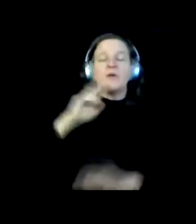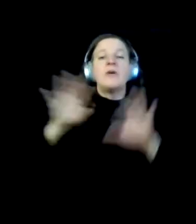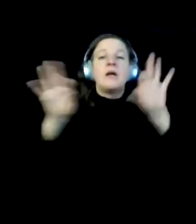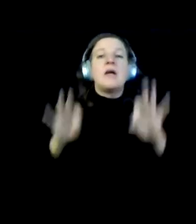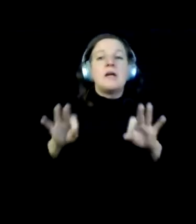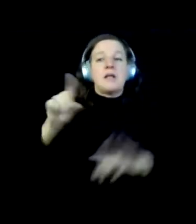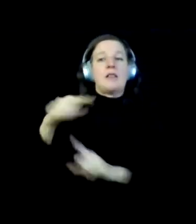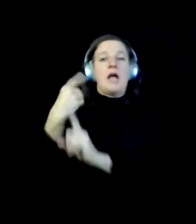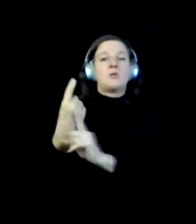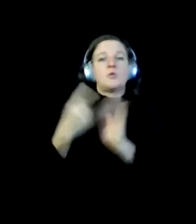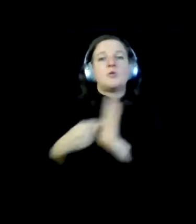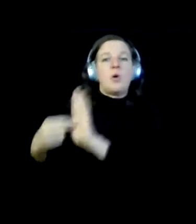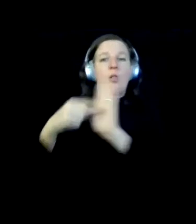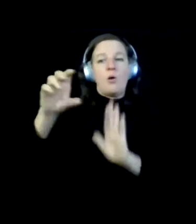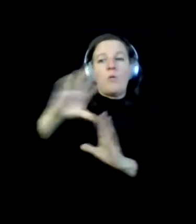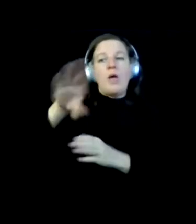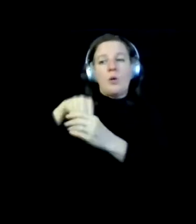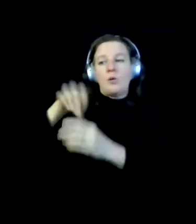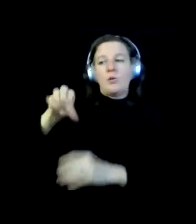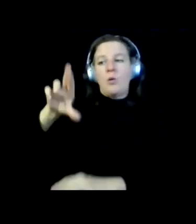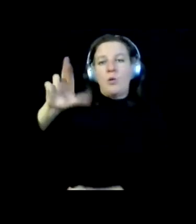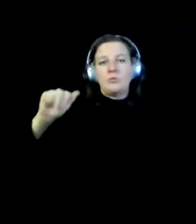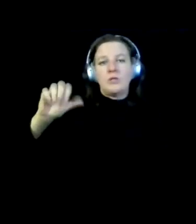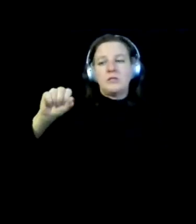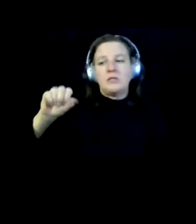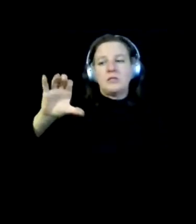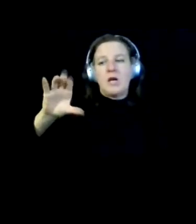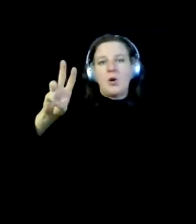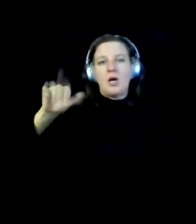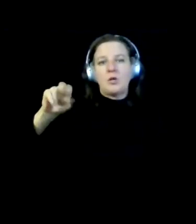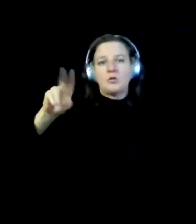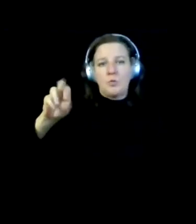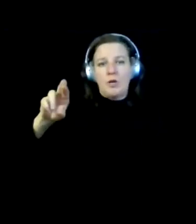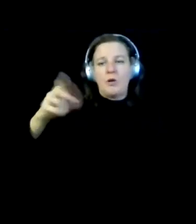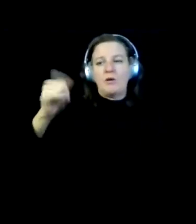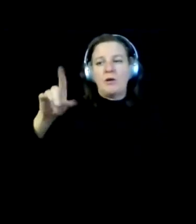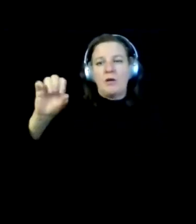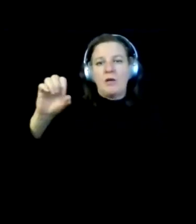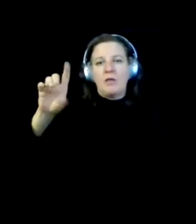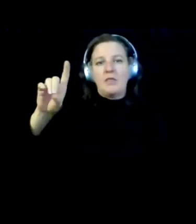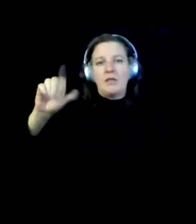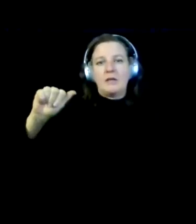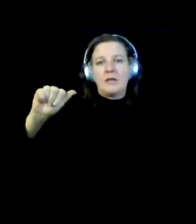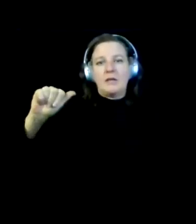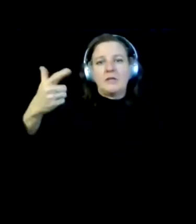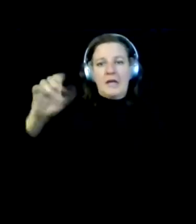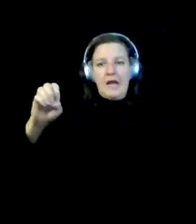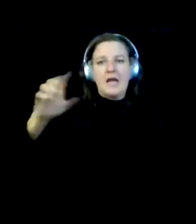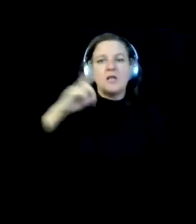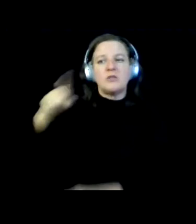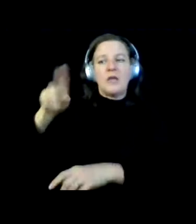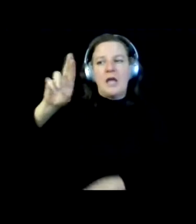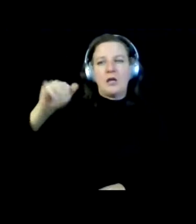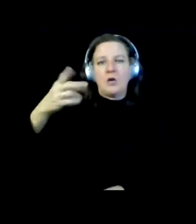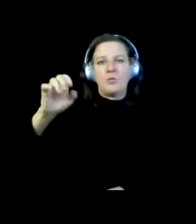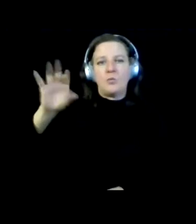include Sara Cwynar, Gilded Age at the Aldrich Contemporary Art Museum in Ridgefield, Connecticut,